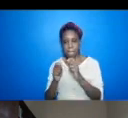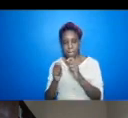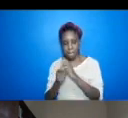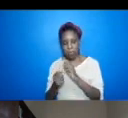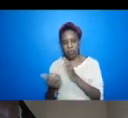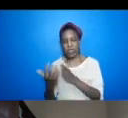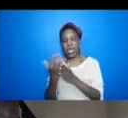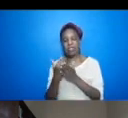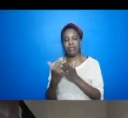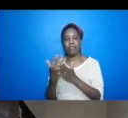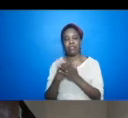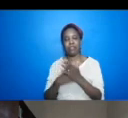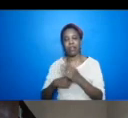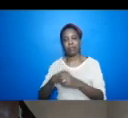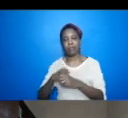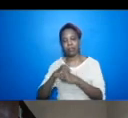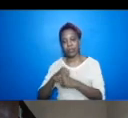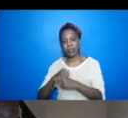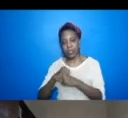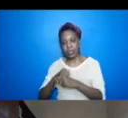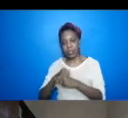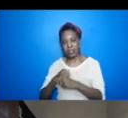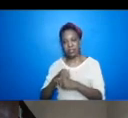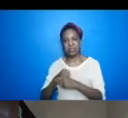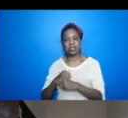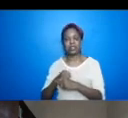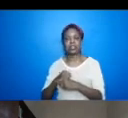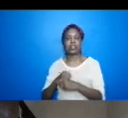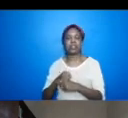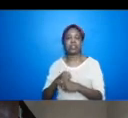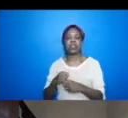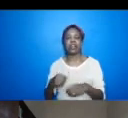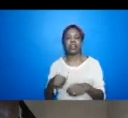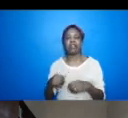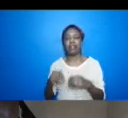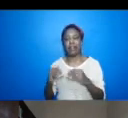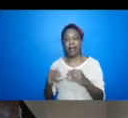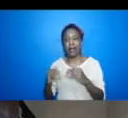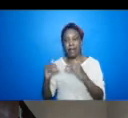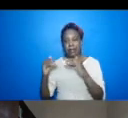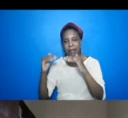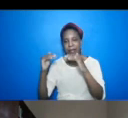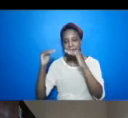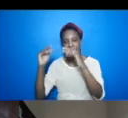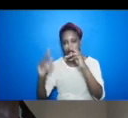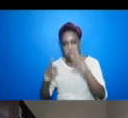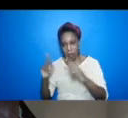hierarchies as opposed to interconnected networks of people. Humanity